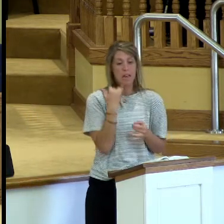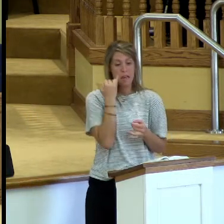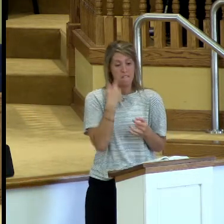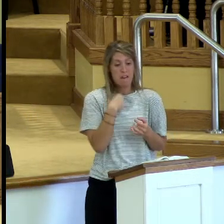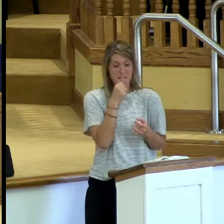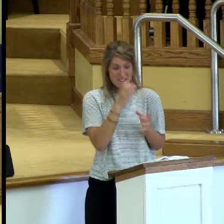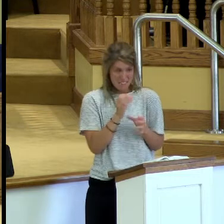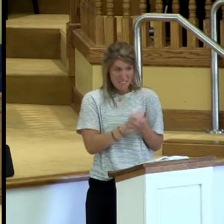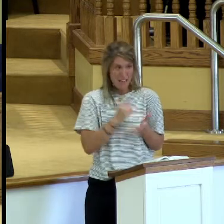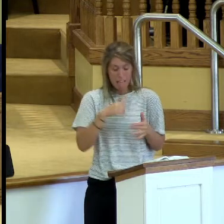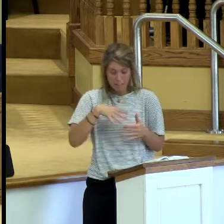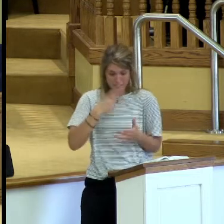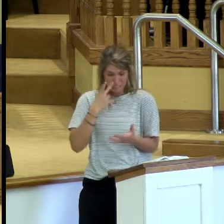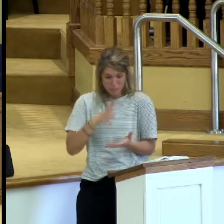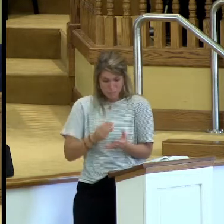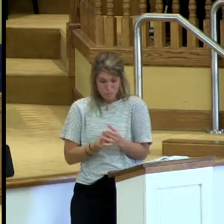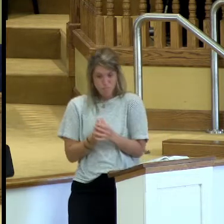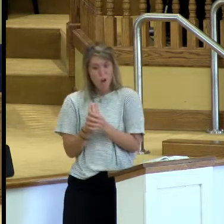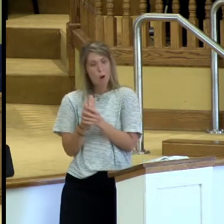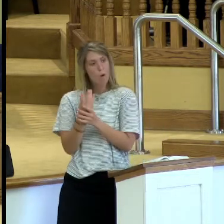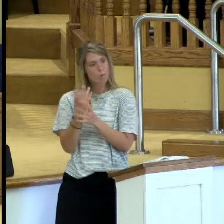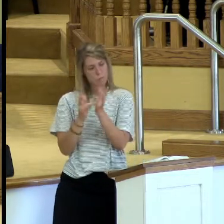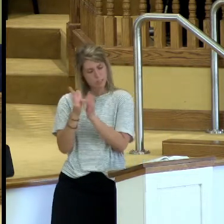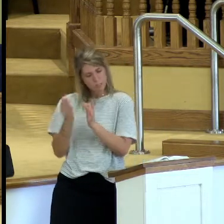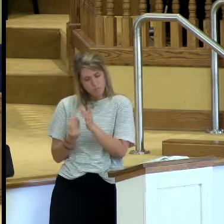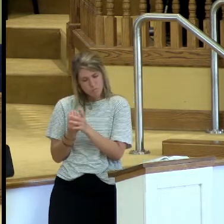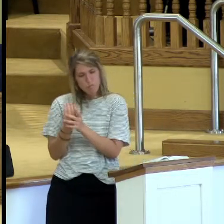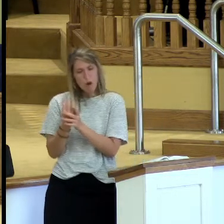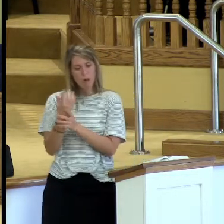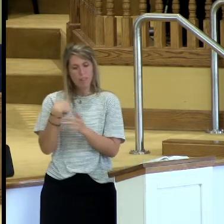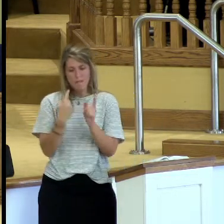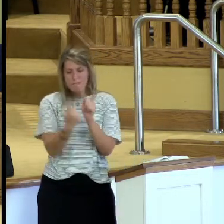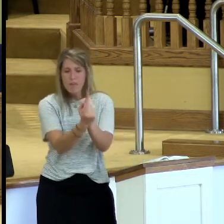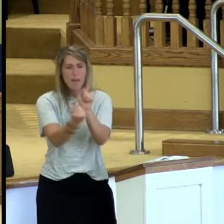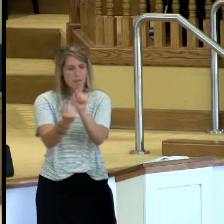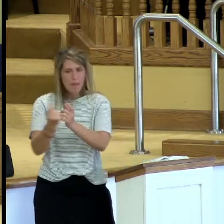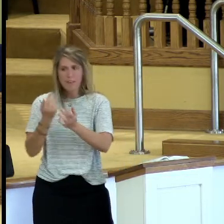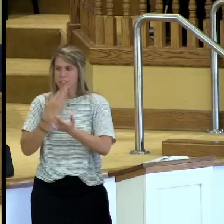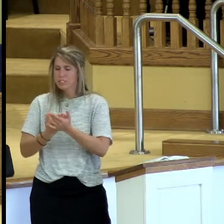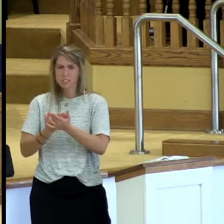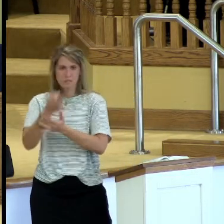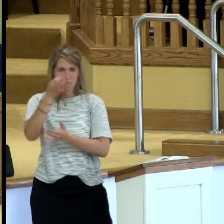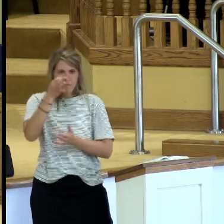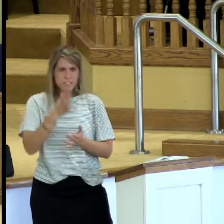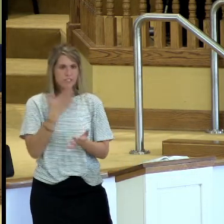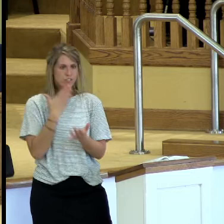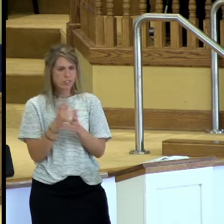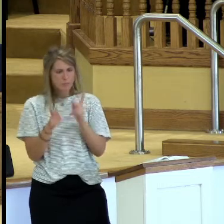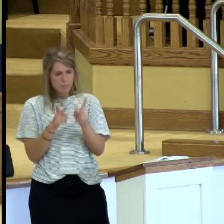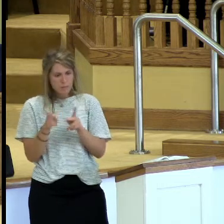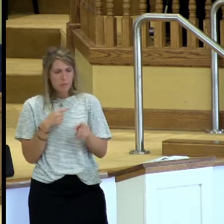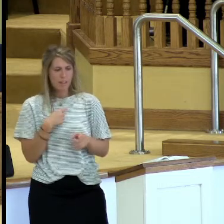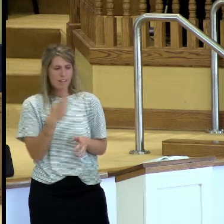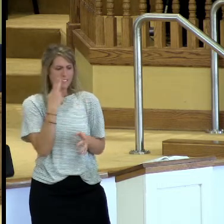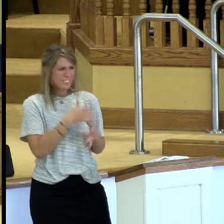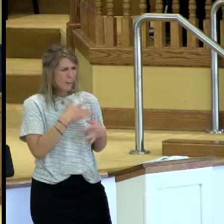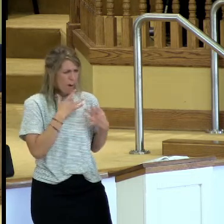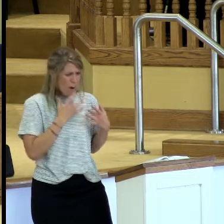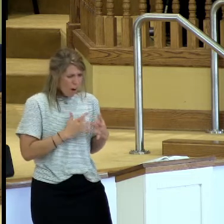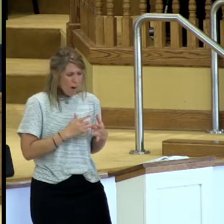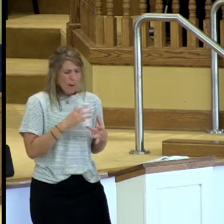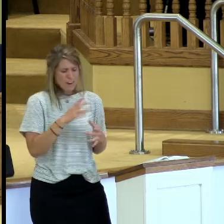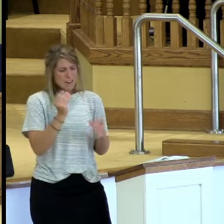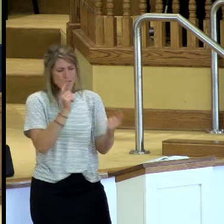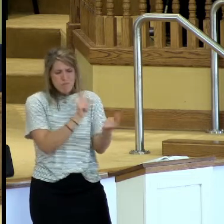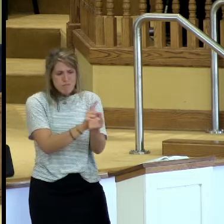growth that's happened in my life and my family's life. I wouldn't have gotten to meet great people like you, like Brother Coons. I wouldn't have gotten to go to Heartland and see that